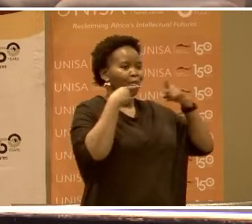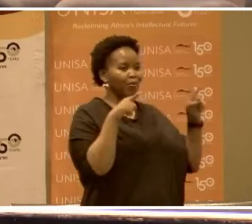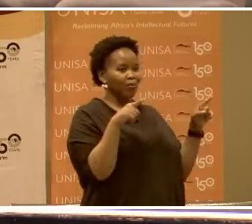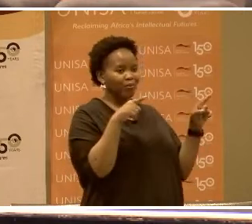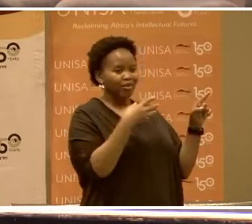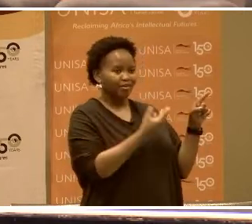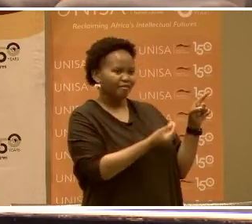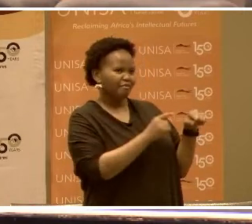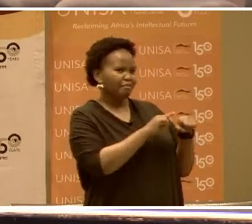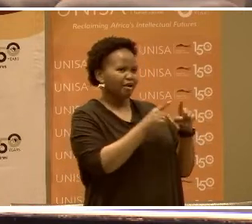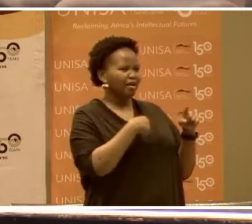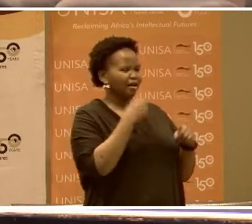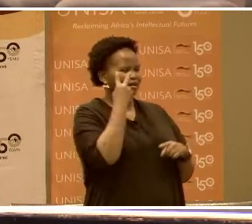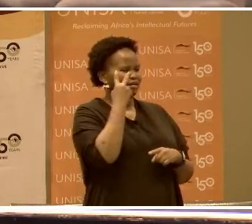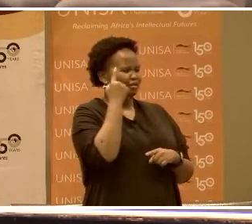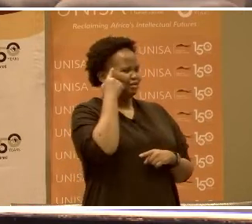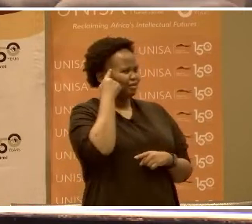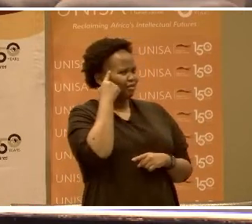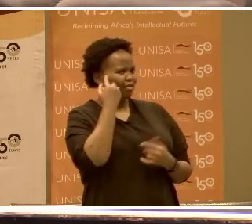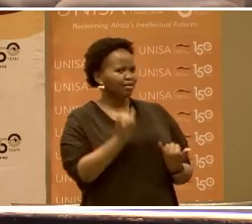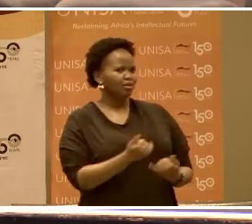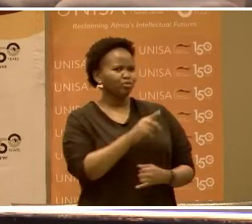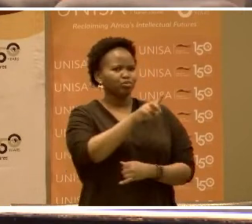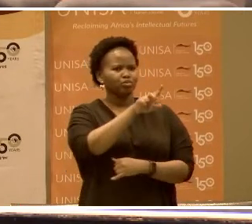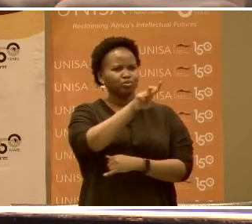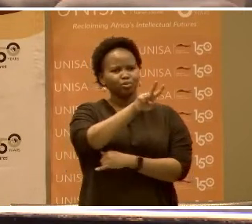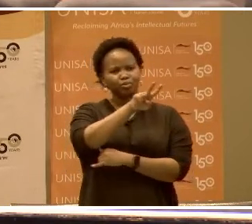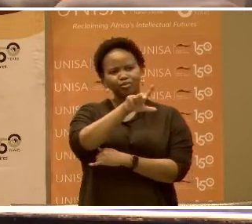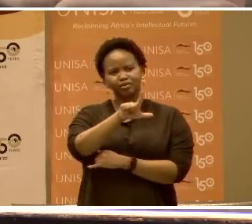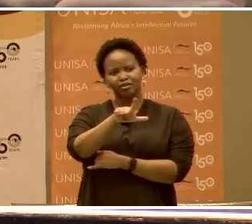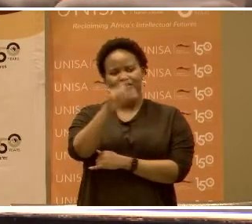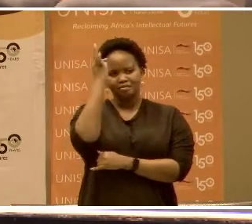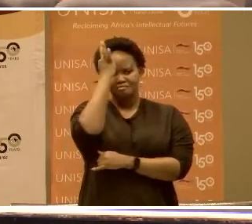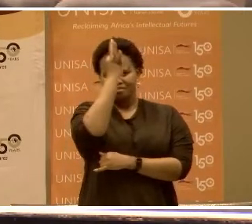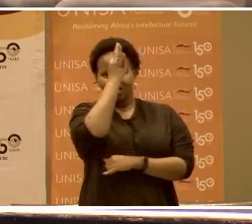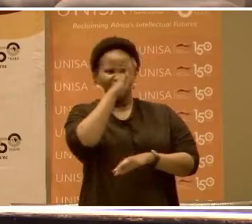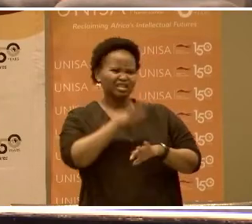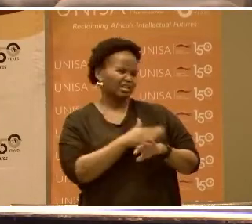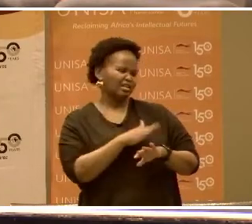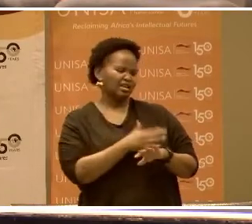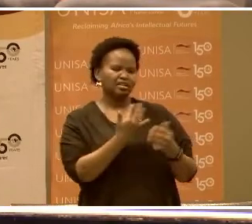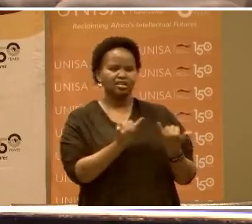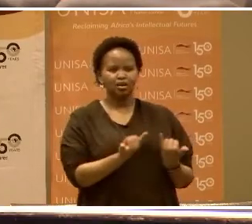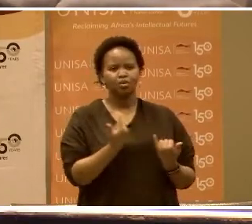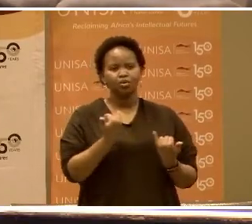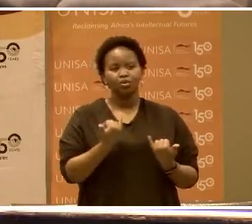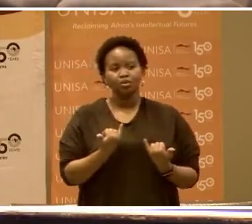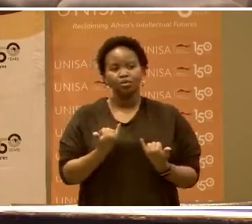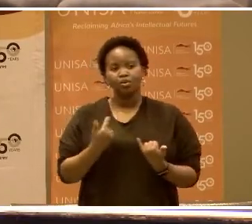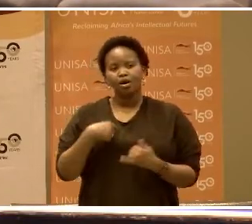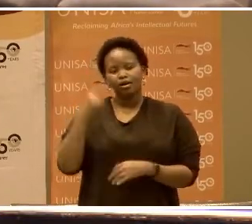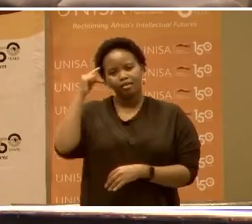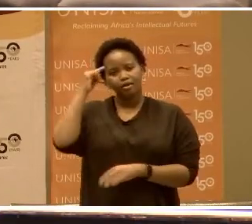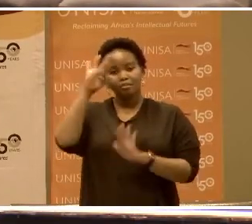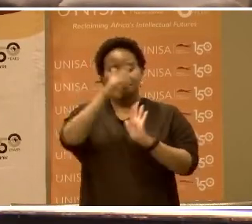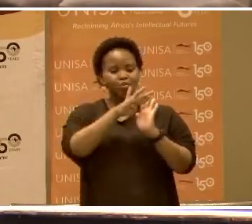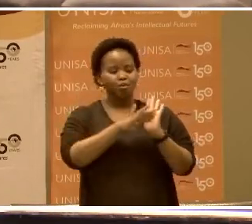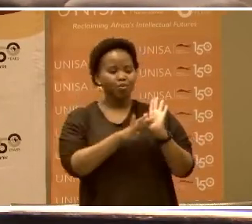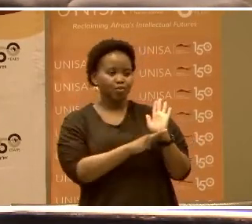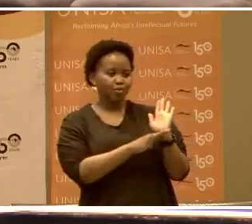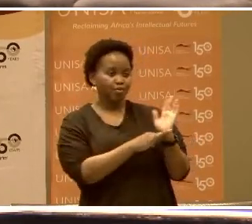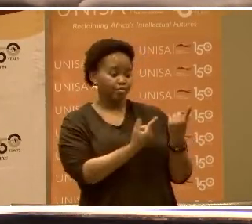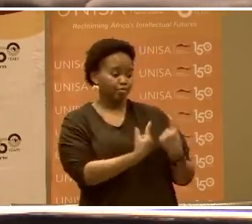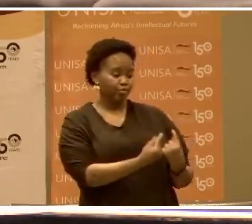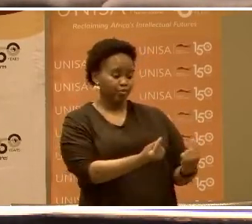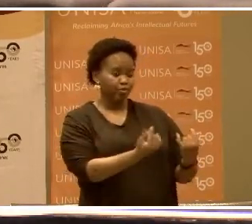already 27 minutes late, so we're going to go straight to our program, and I'm going